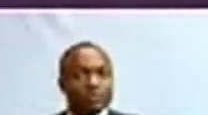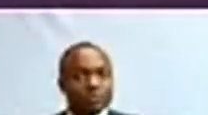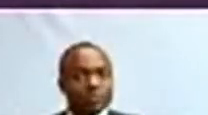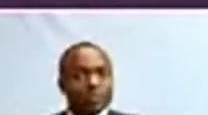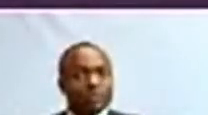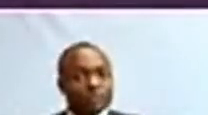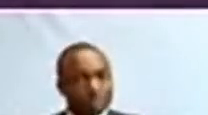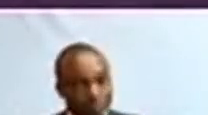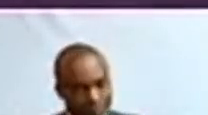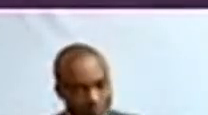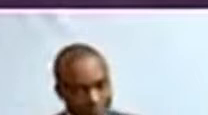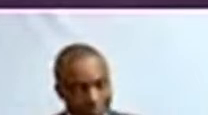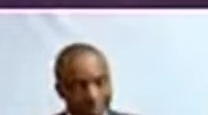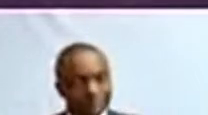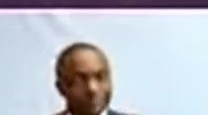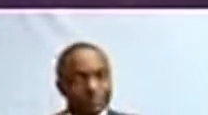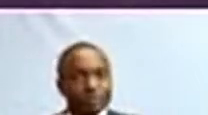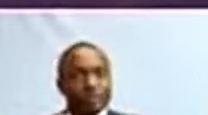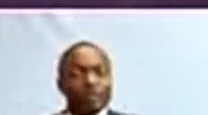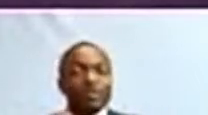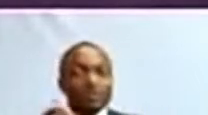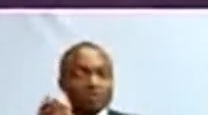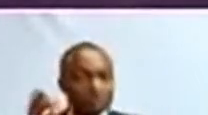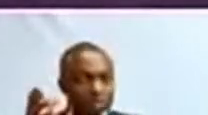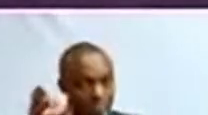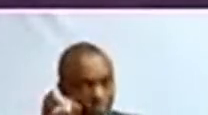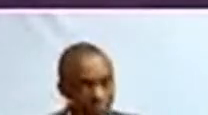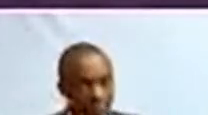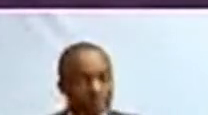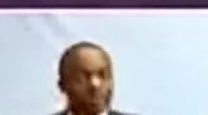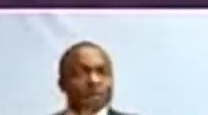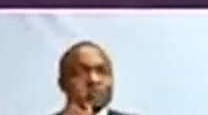a short break, and it is receiving submissions